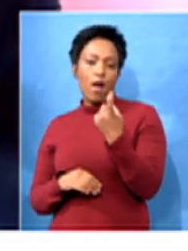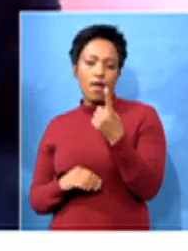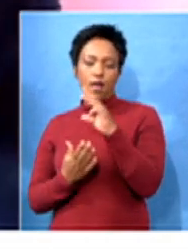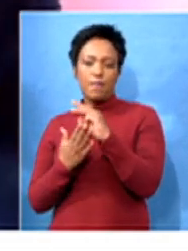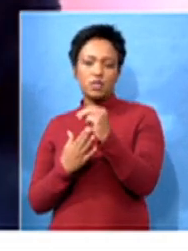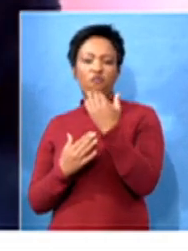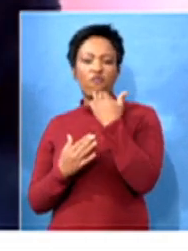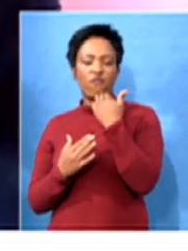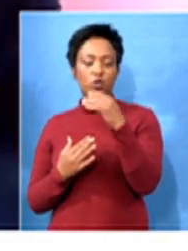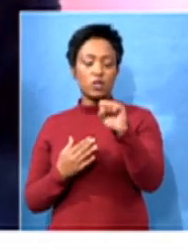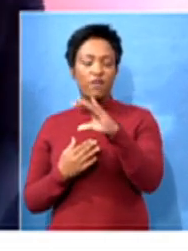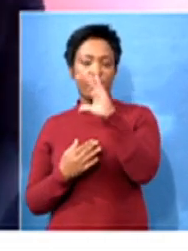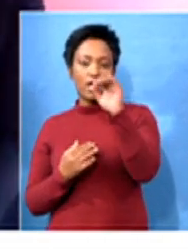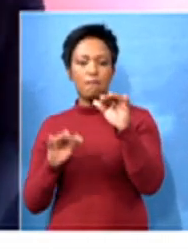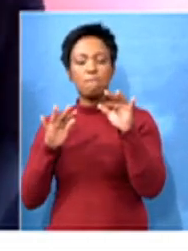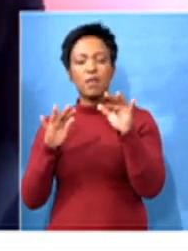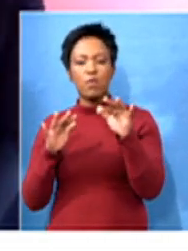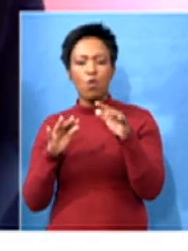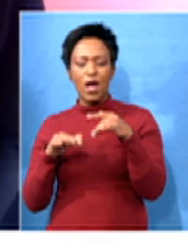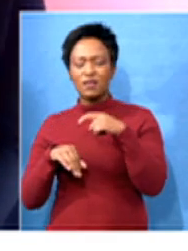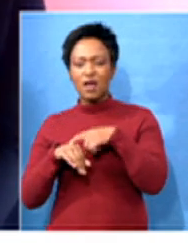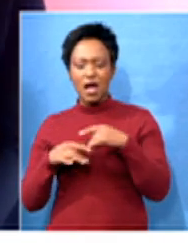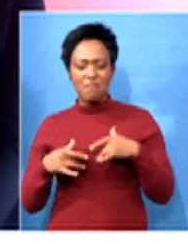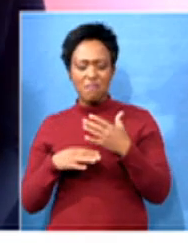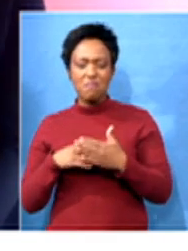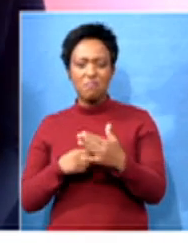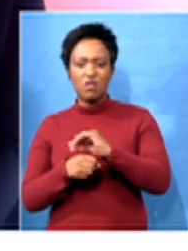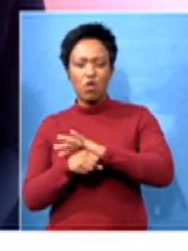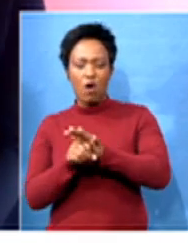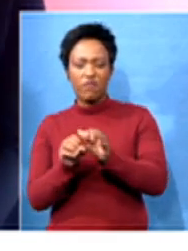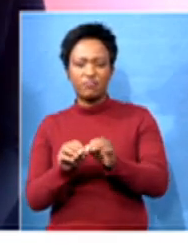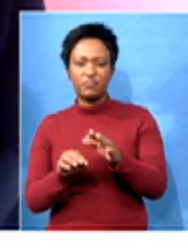living through this pandemic, what would it be?